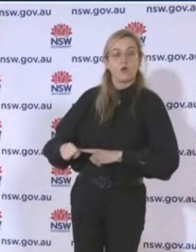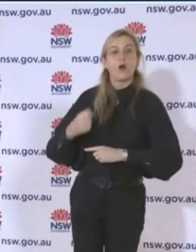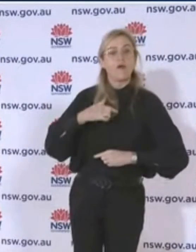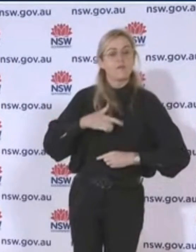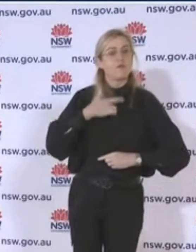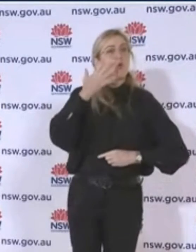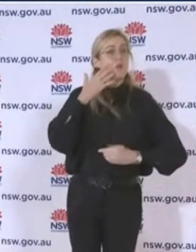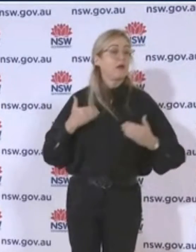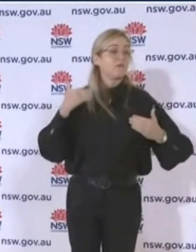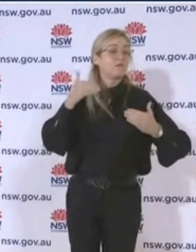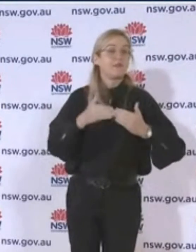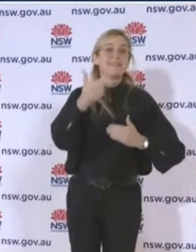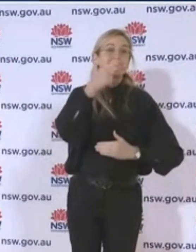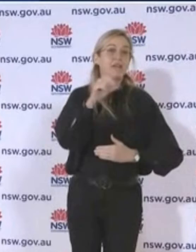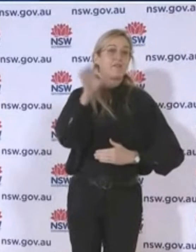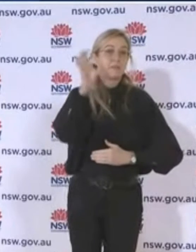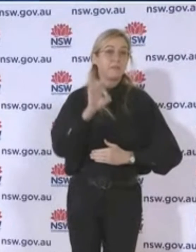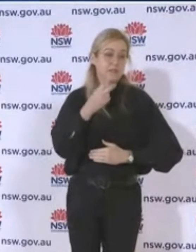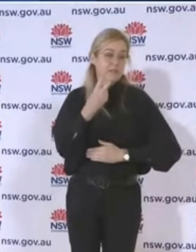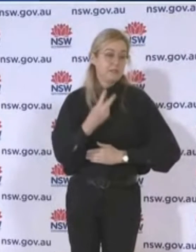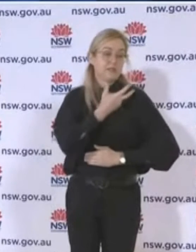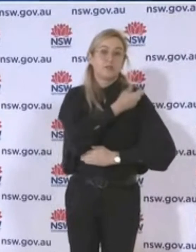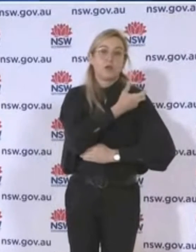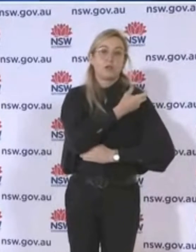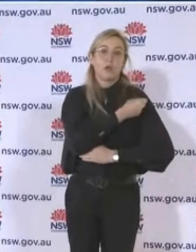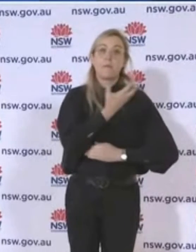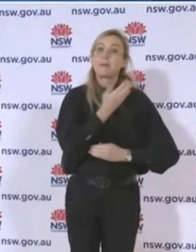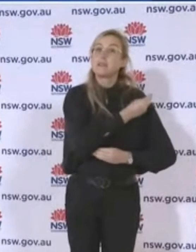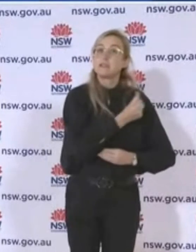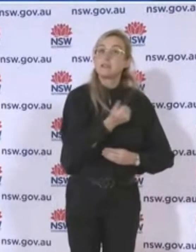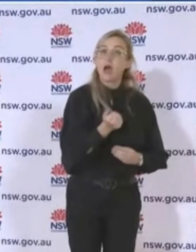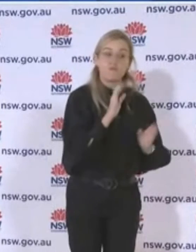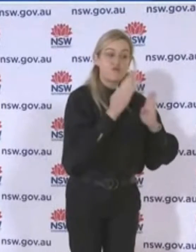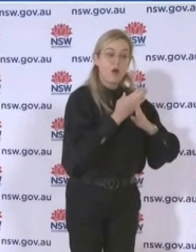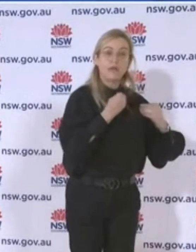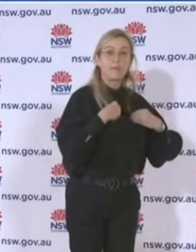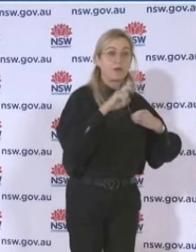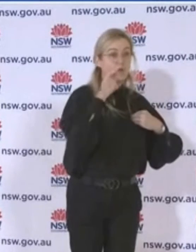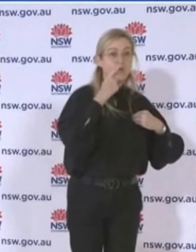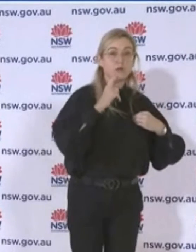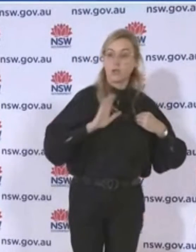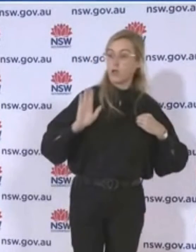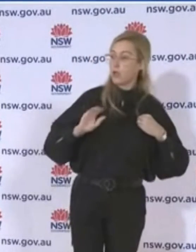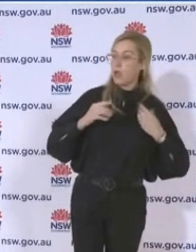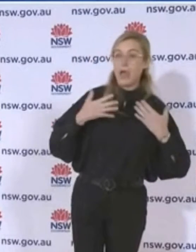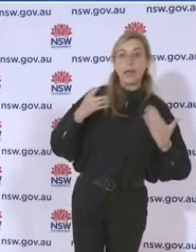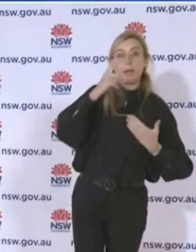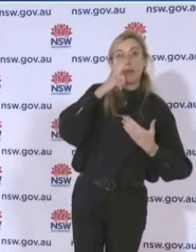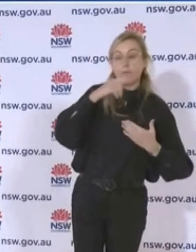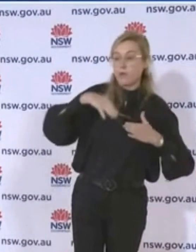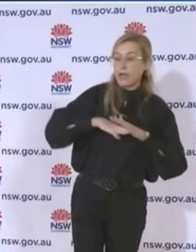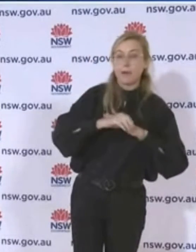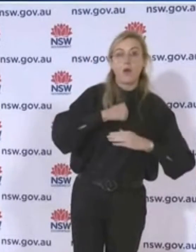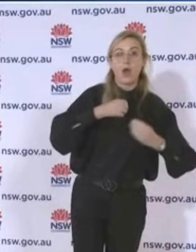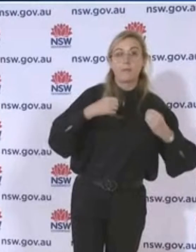dose, many private businesses might make decisions to say, I don't want anyone who's not vaccinated coming to use my premises or coming to use my services. Now,